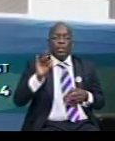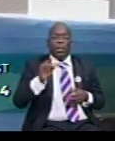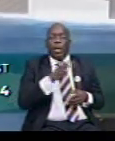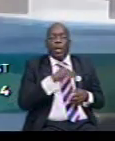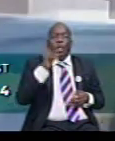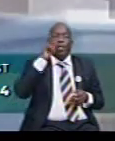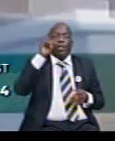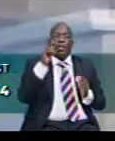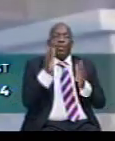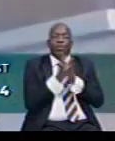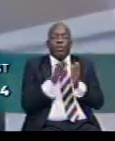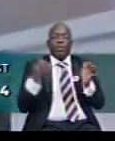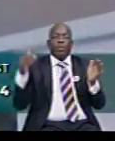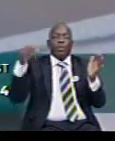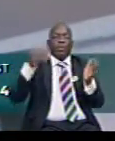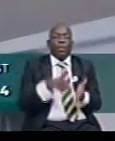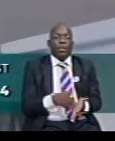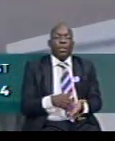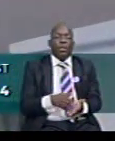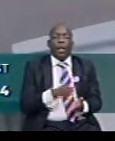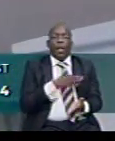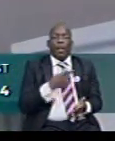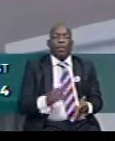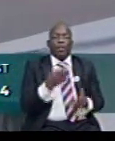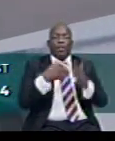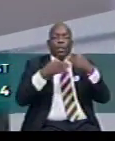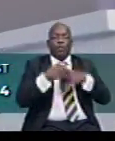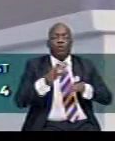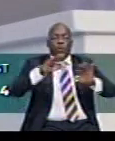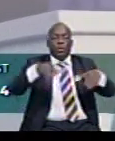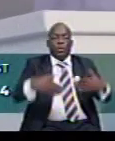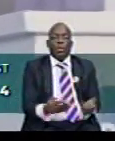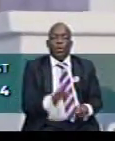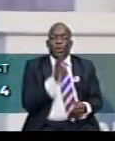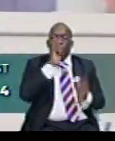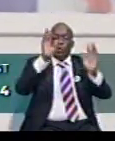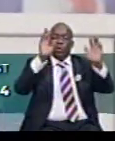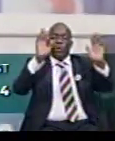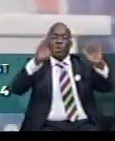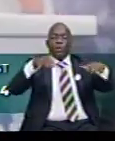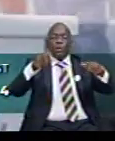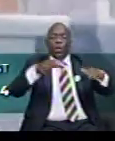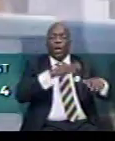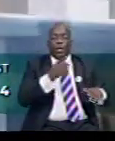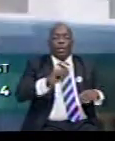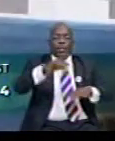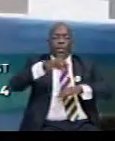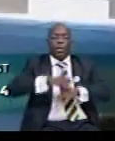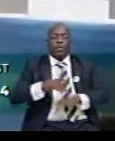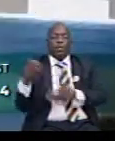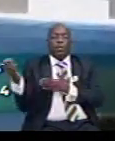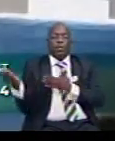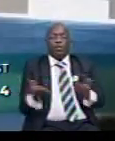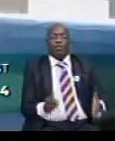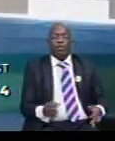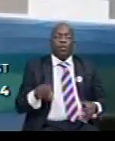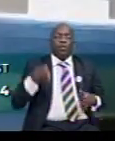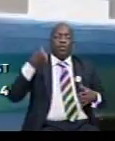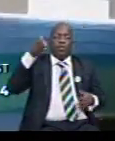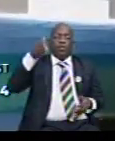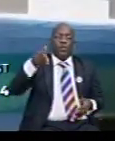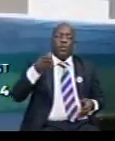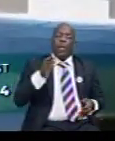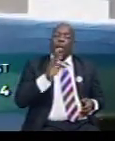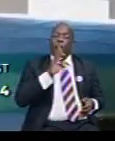heaven gave rain, and the earth brought forth her fruit.